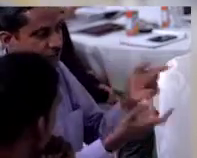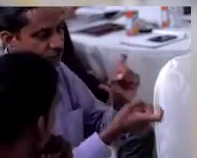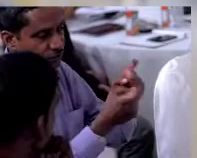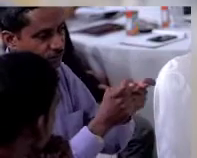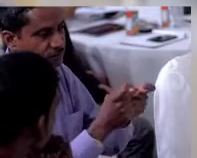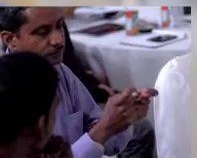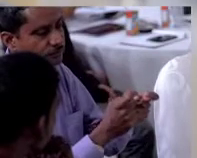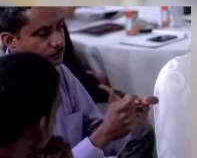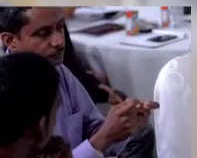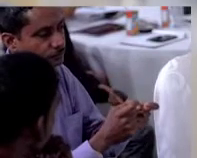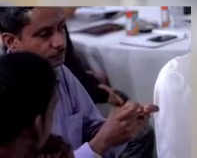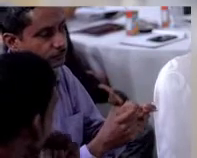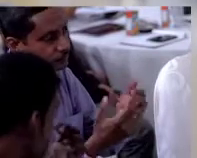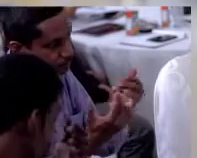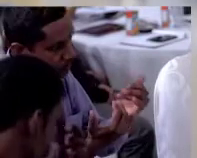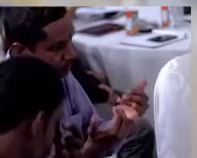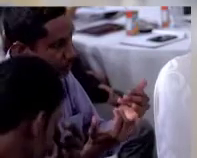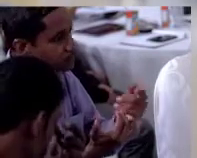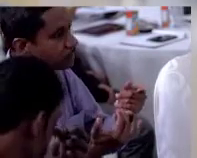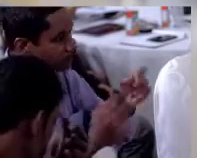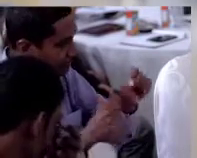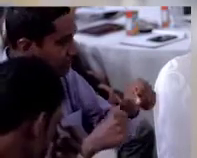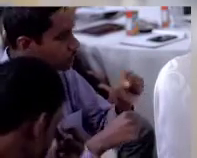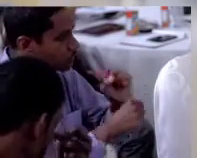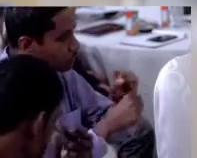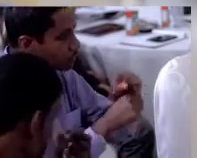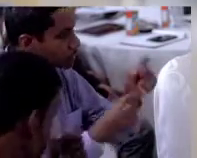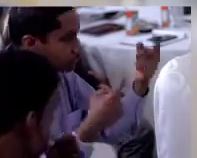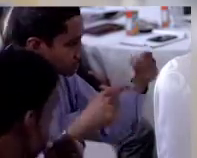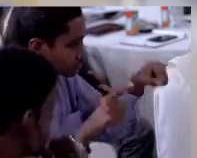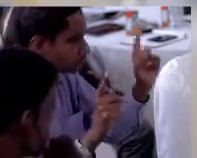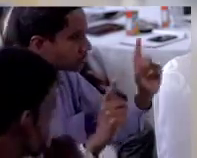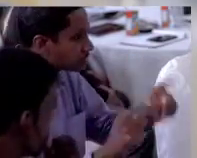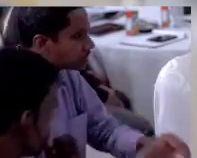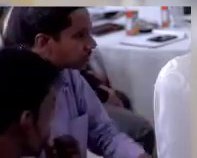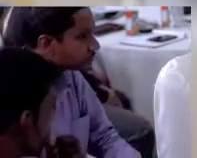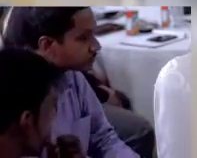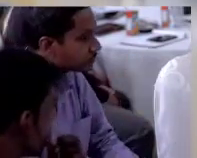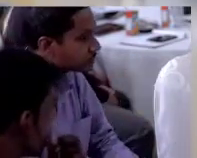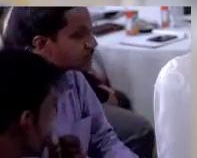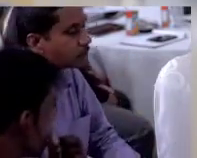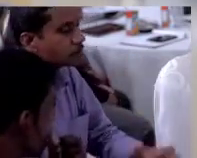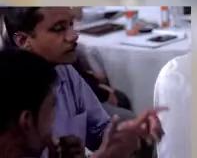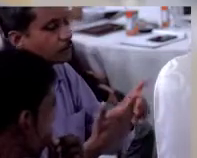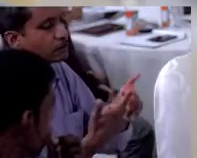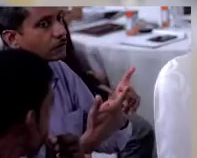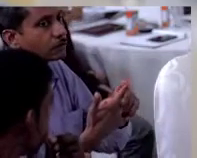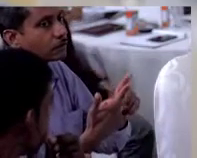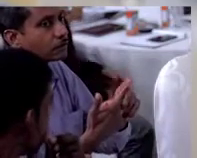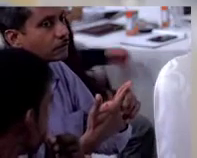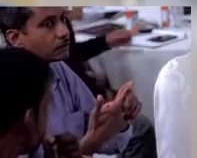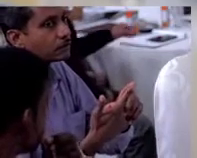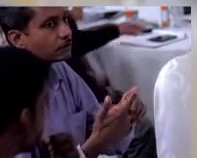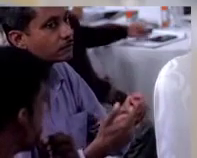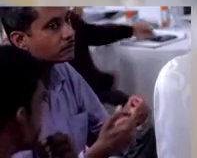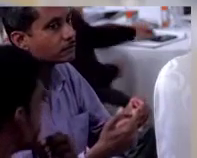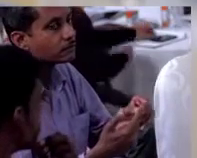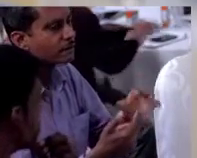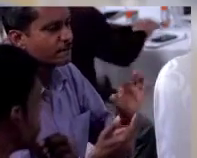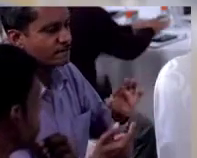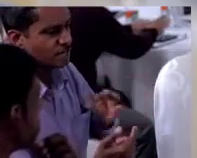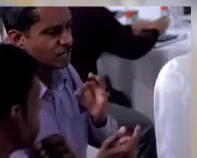workable. It's going to be successful. Fashion Focus,